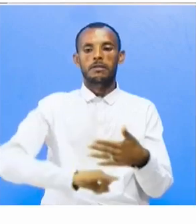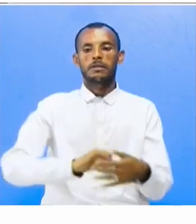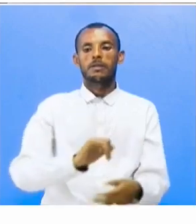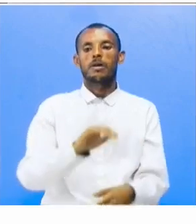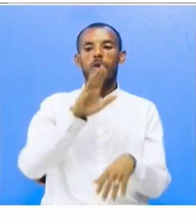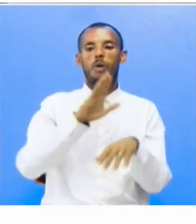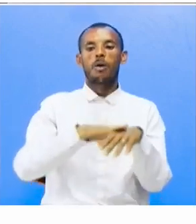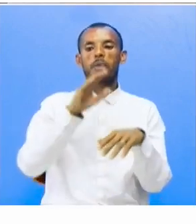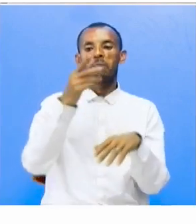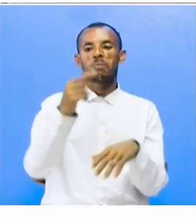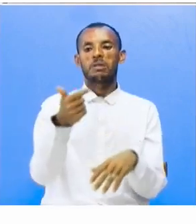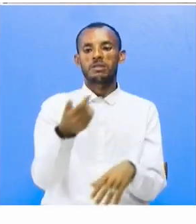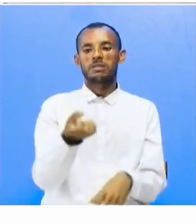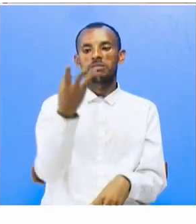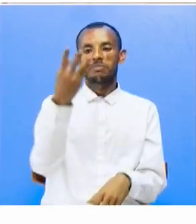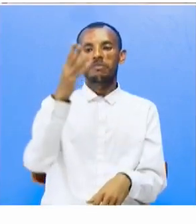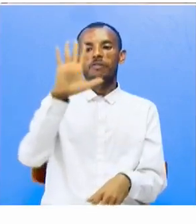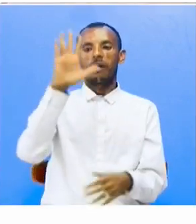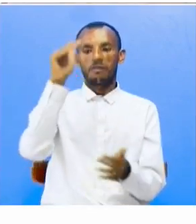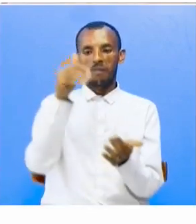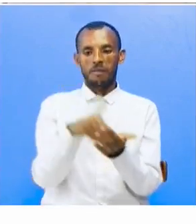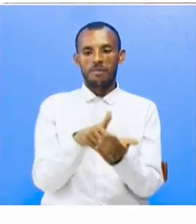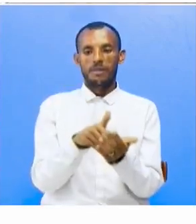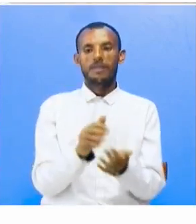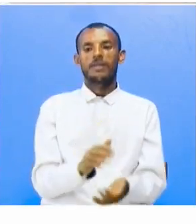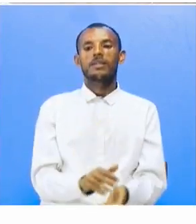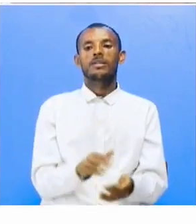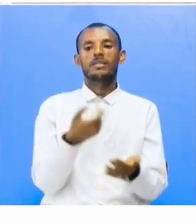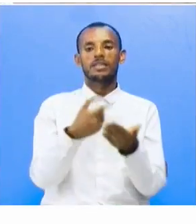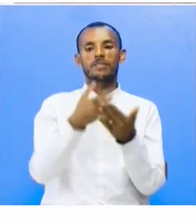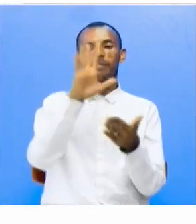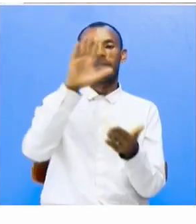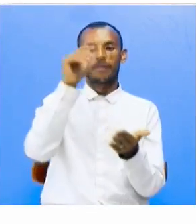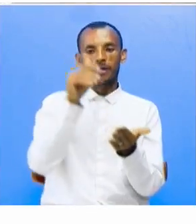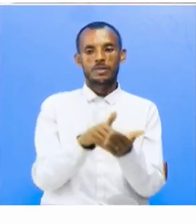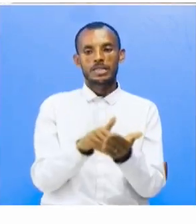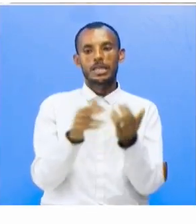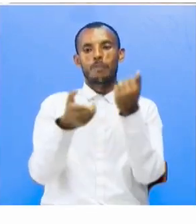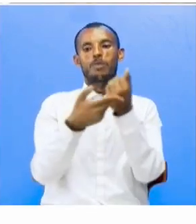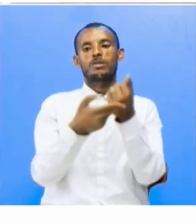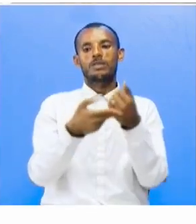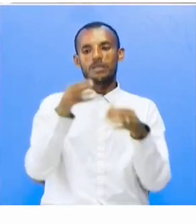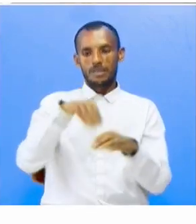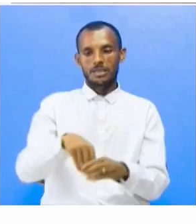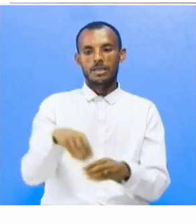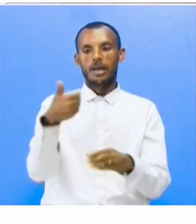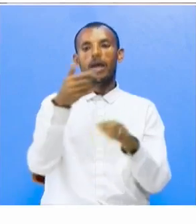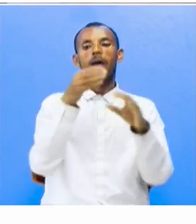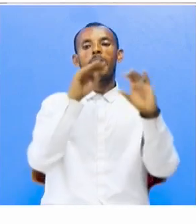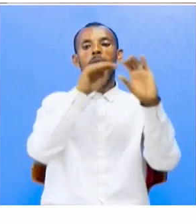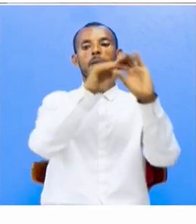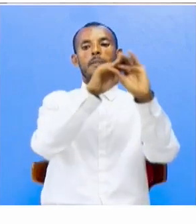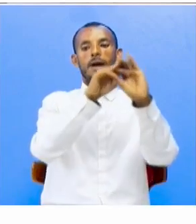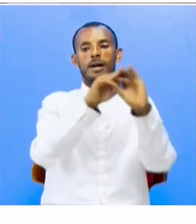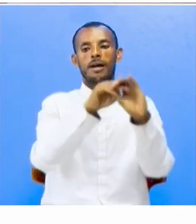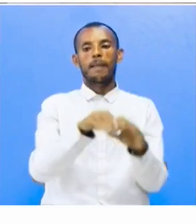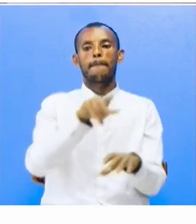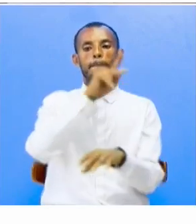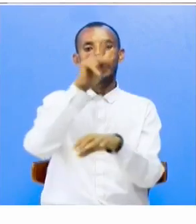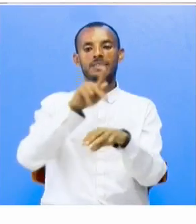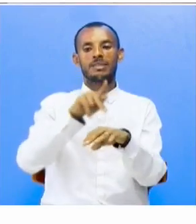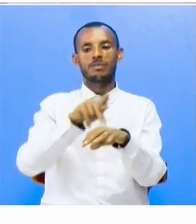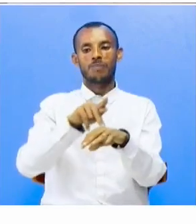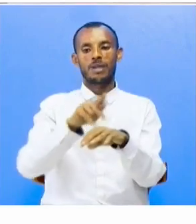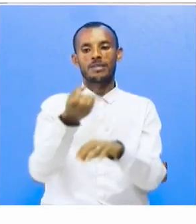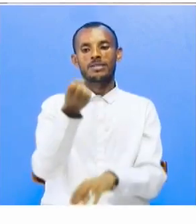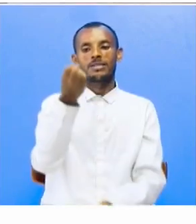on bill 5,000. So this 5,000 is the money deposited in a bank. So we call it principal. So